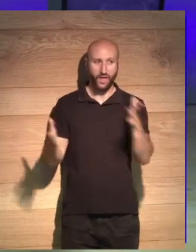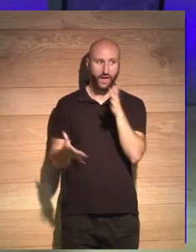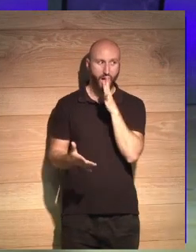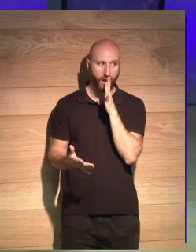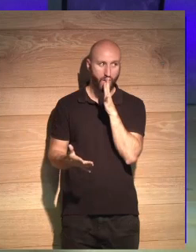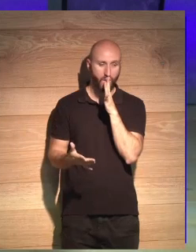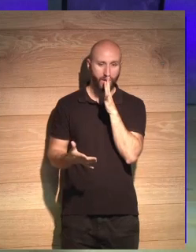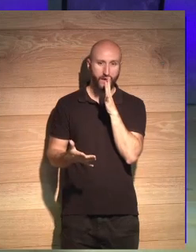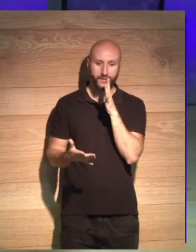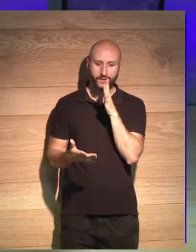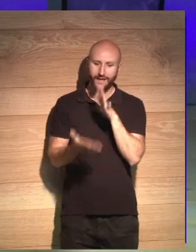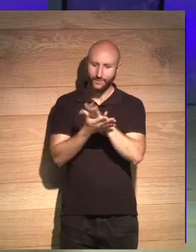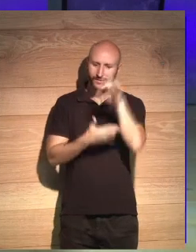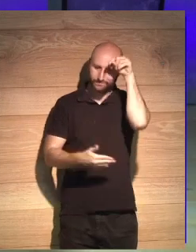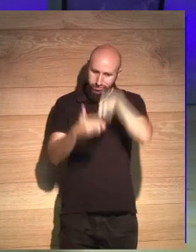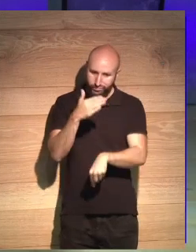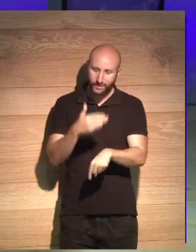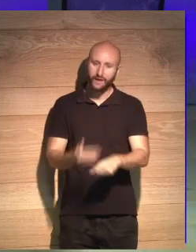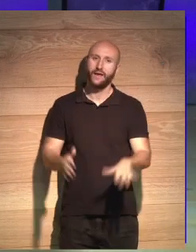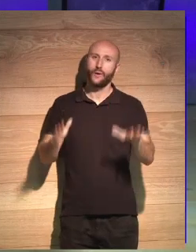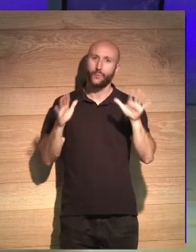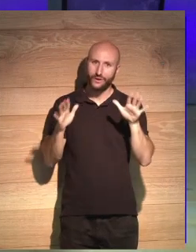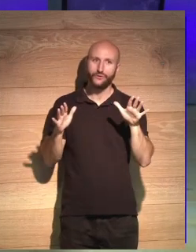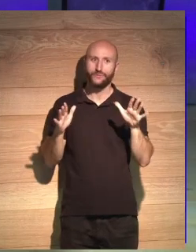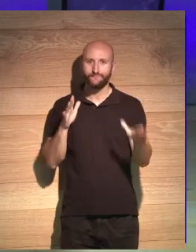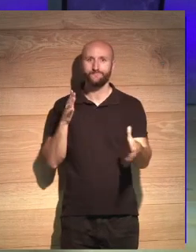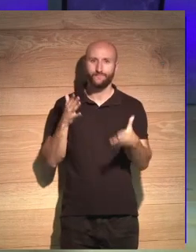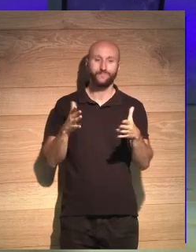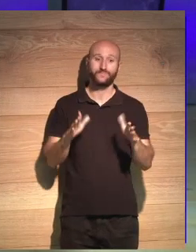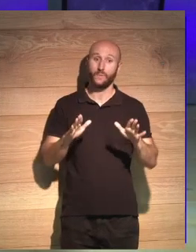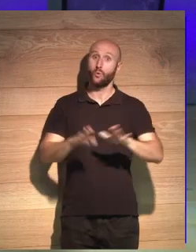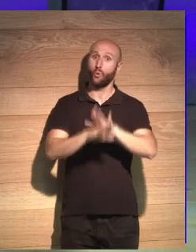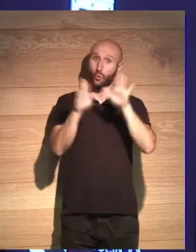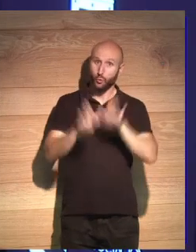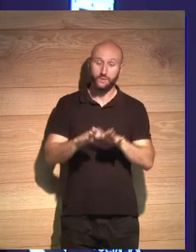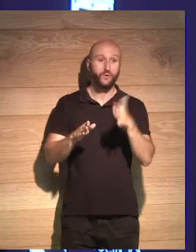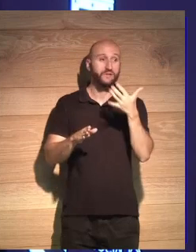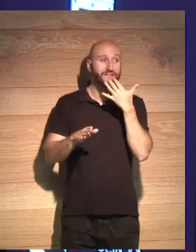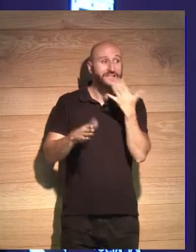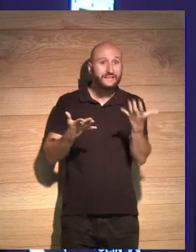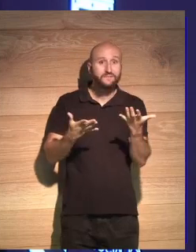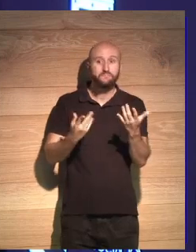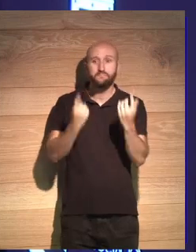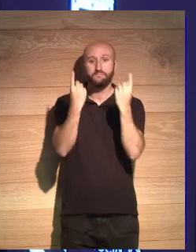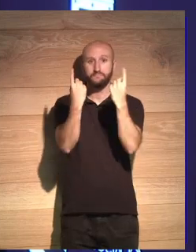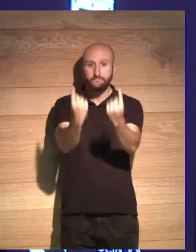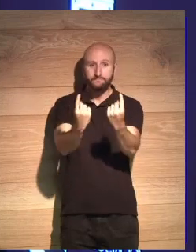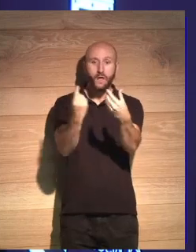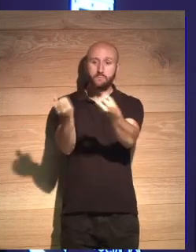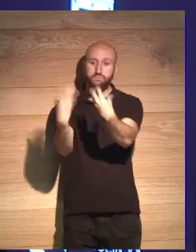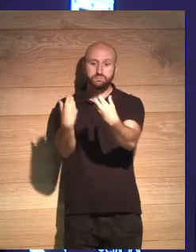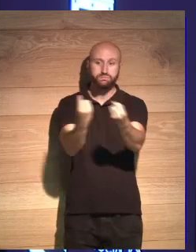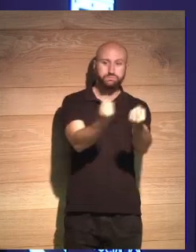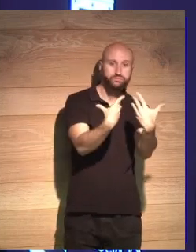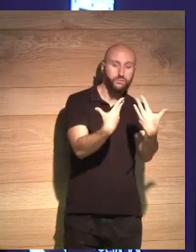way. So this is a very open field where there's lots of knowledge, but as a final